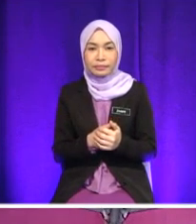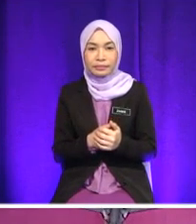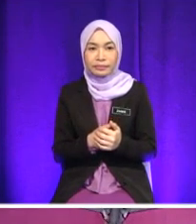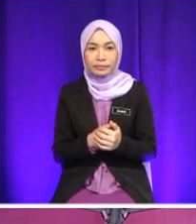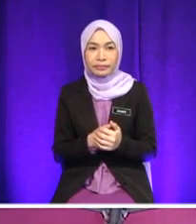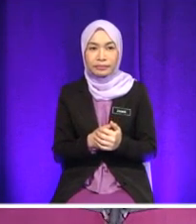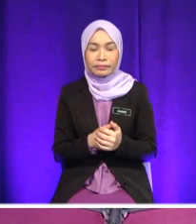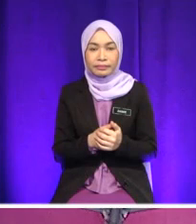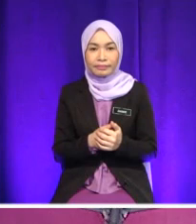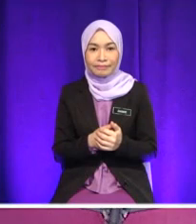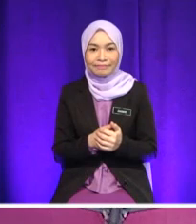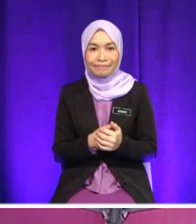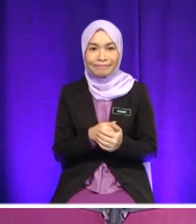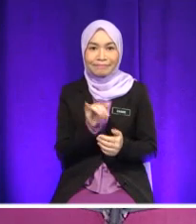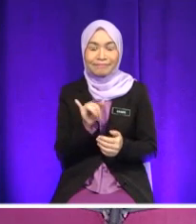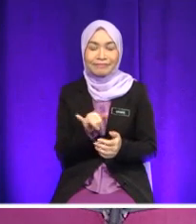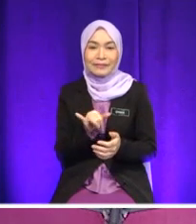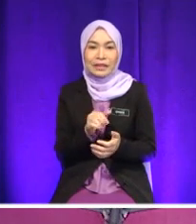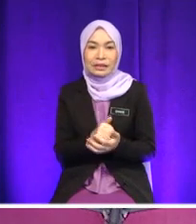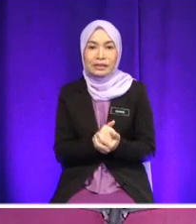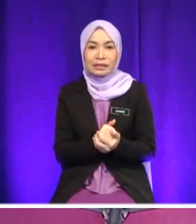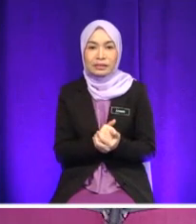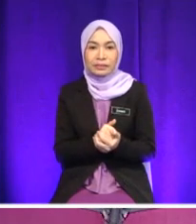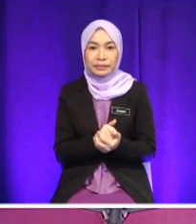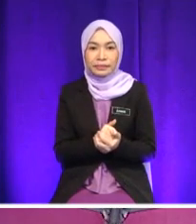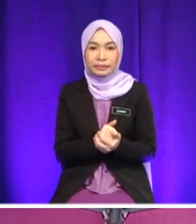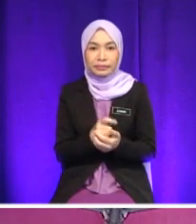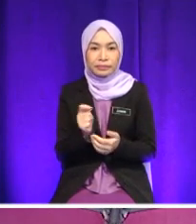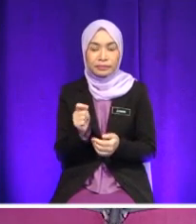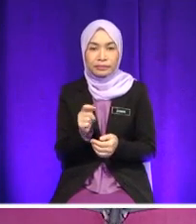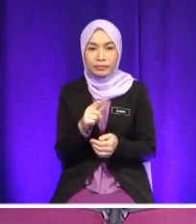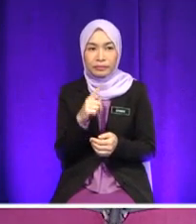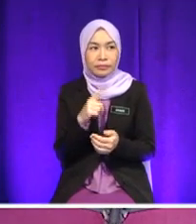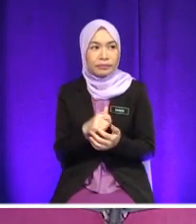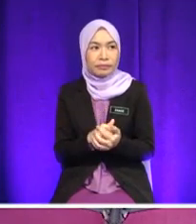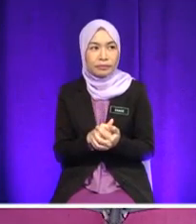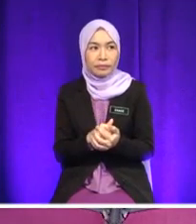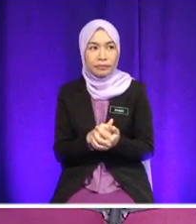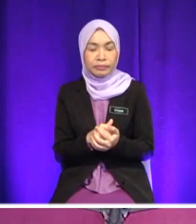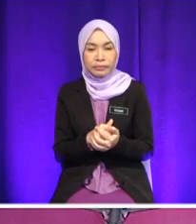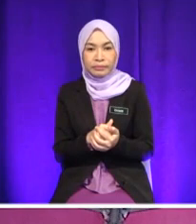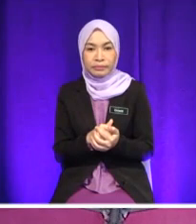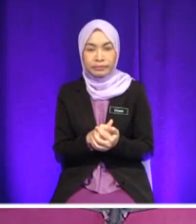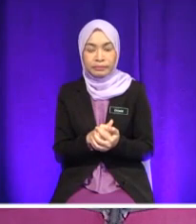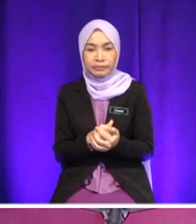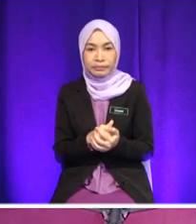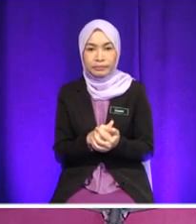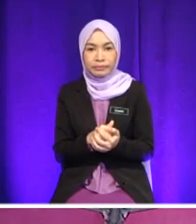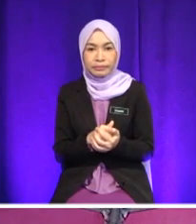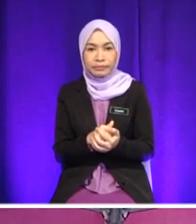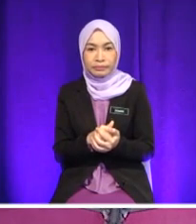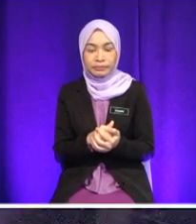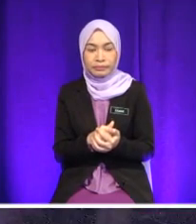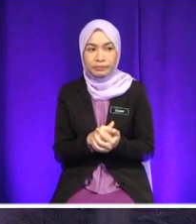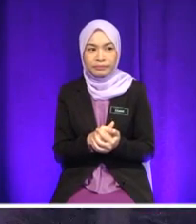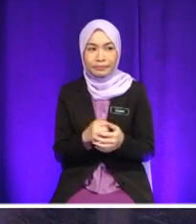very creative, you know, like entertaining and very attractive, right? Yeah. How about you, Sean? Do you think so? Like, would you like to watch